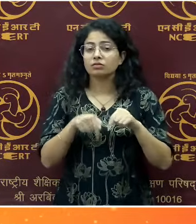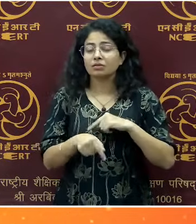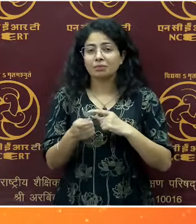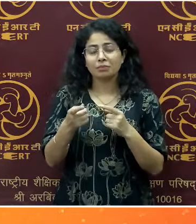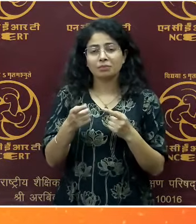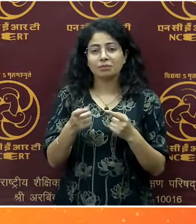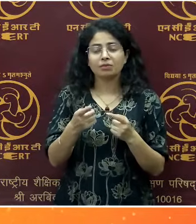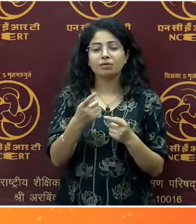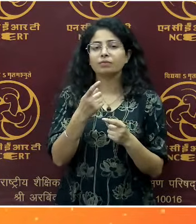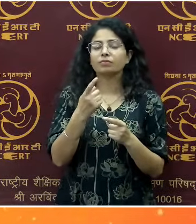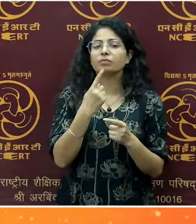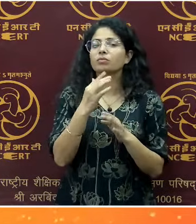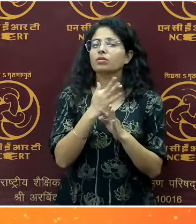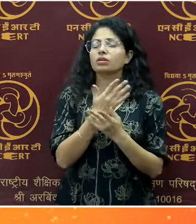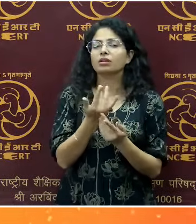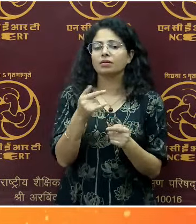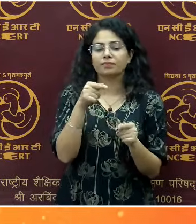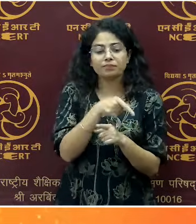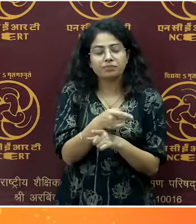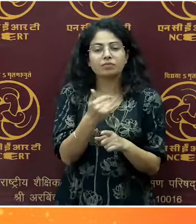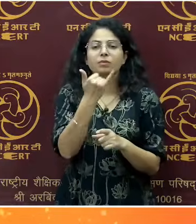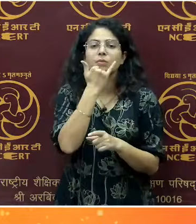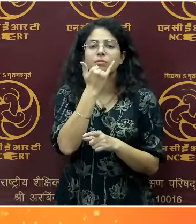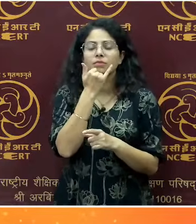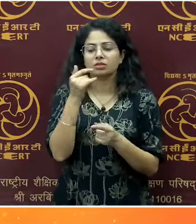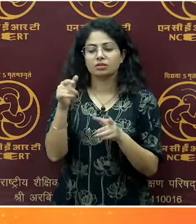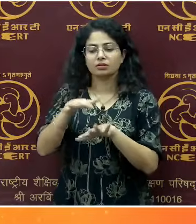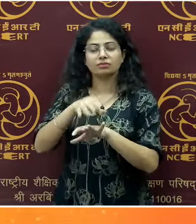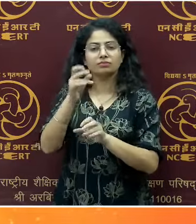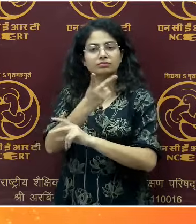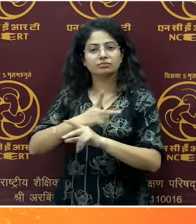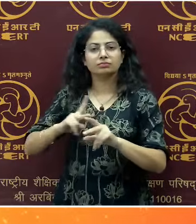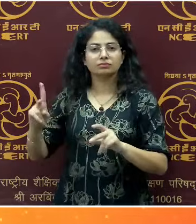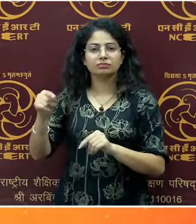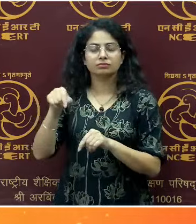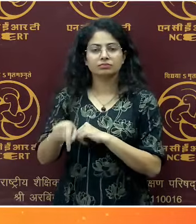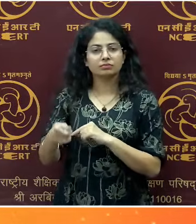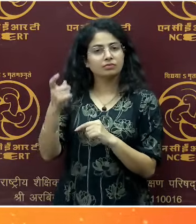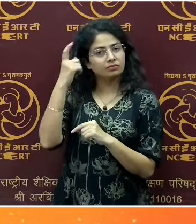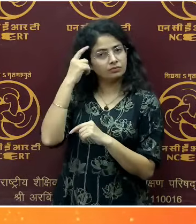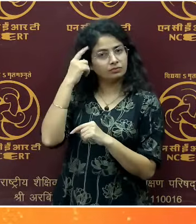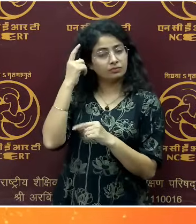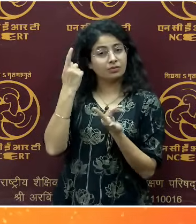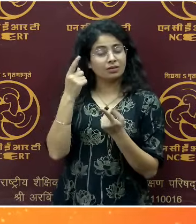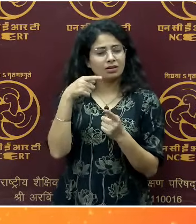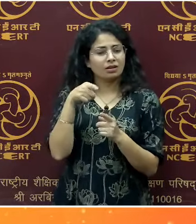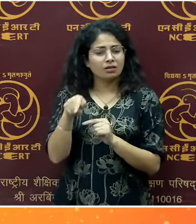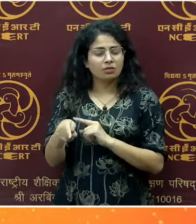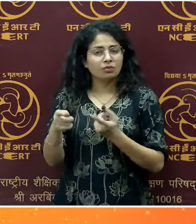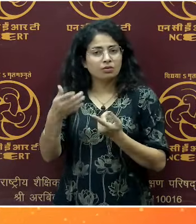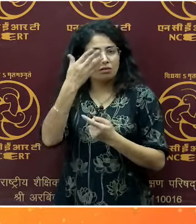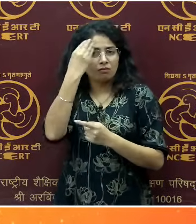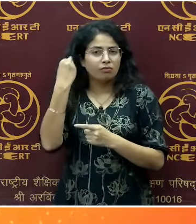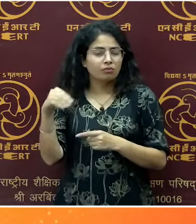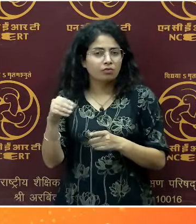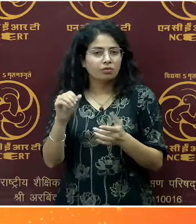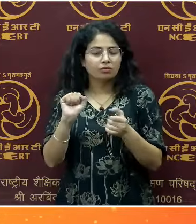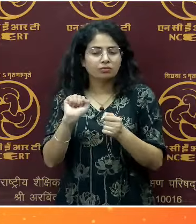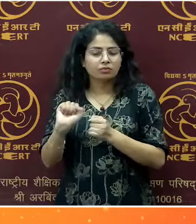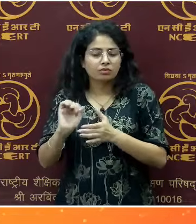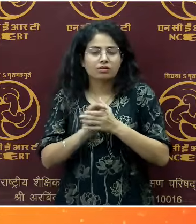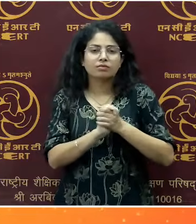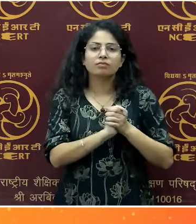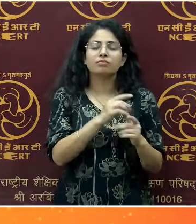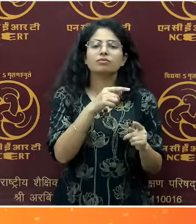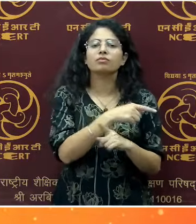mistakes. So, this was the mistake. The animal realized that they had just forgotten about their friend, that is the old